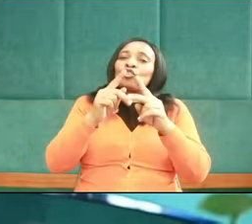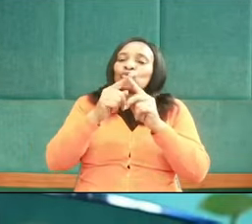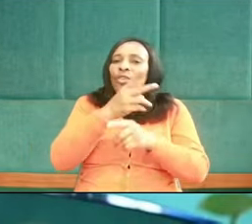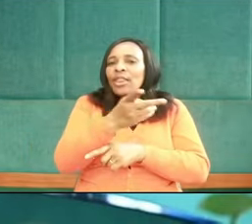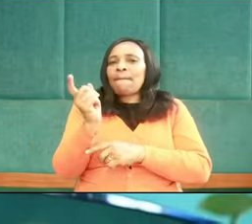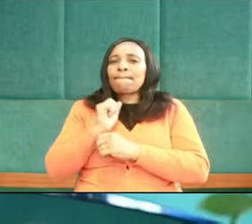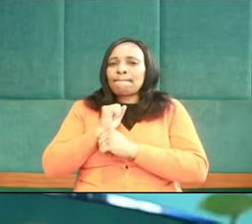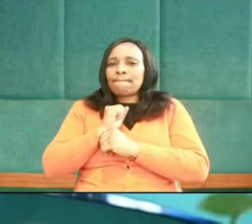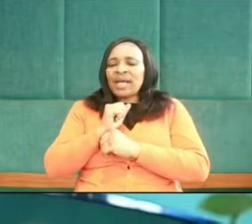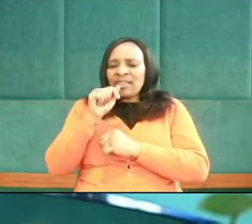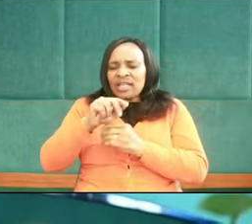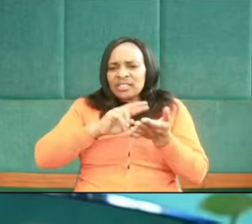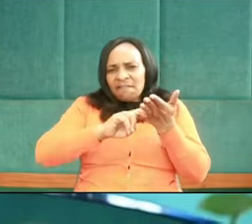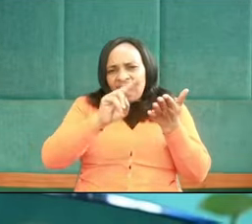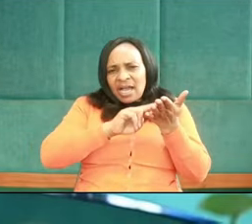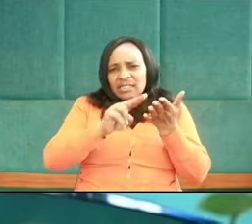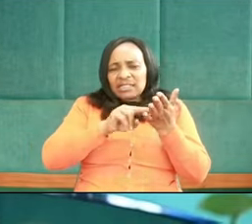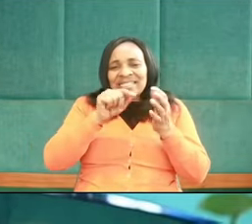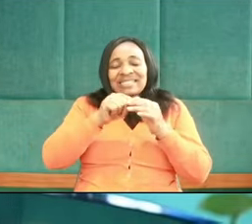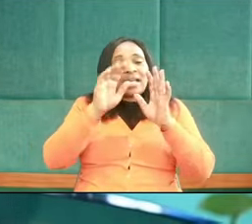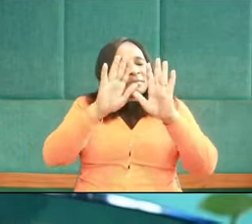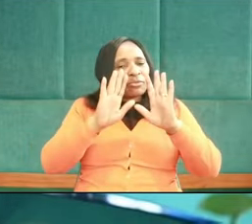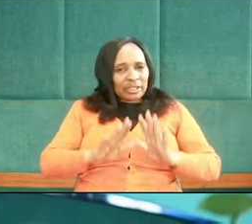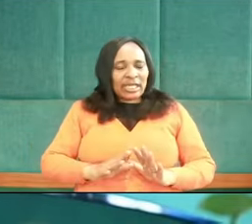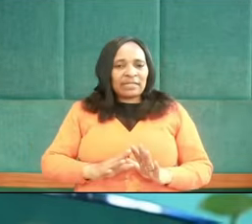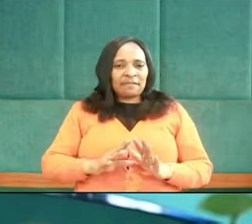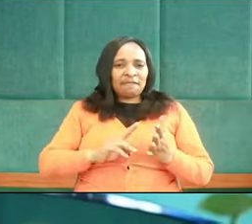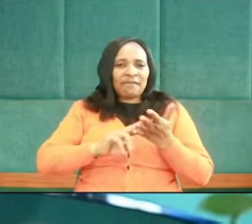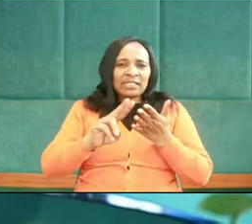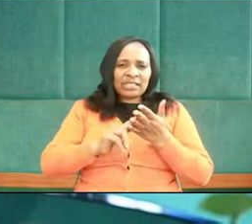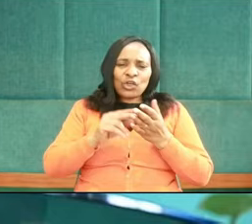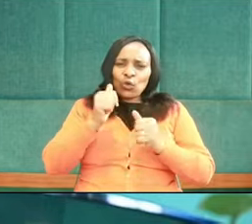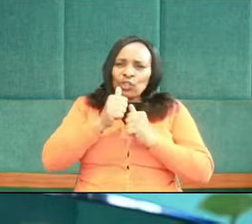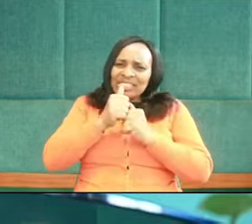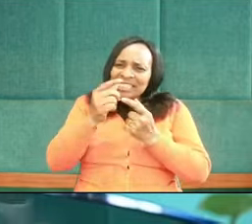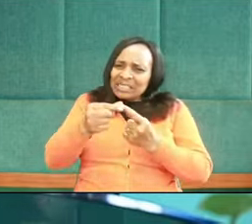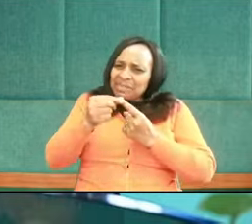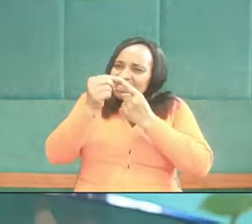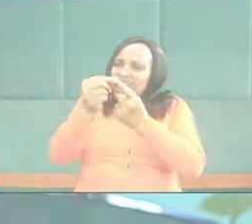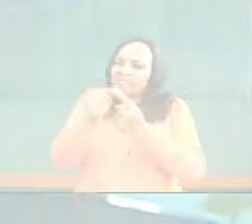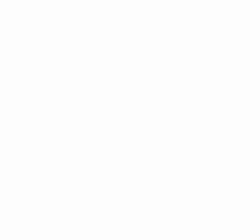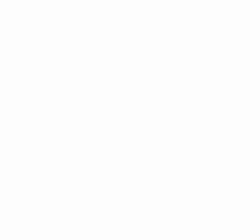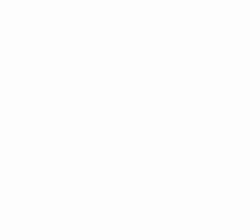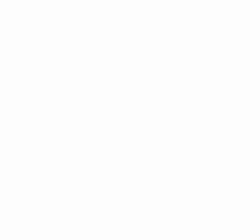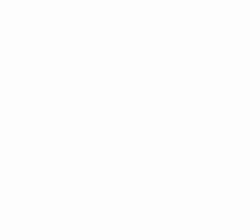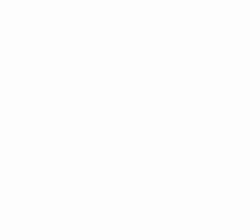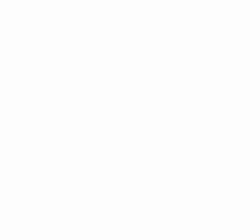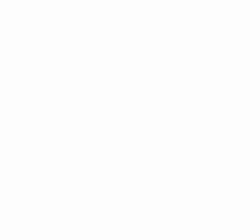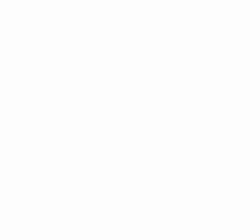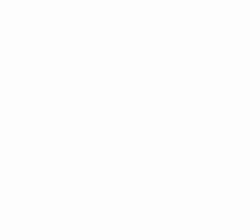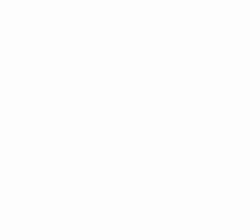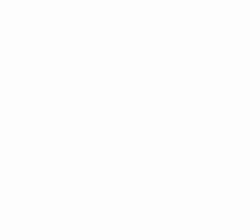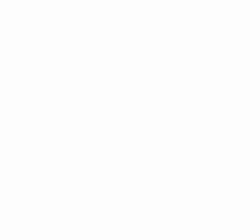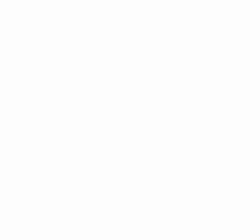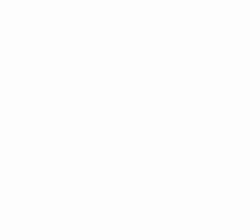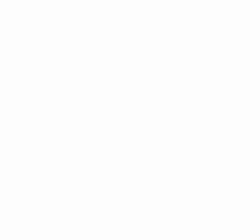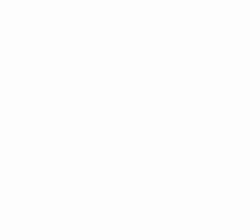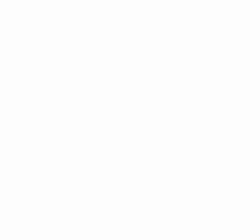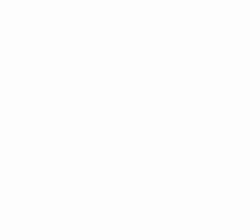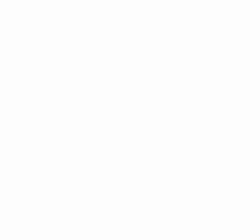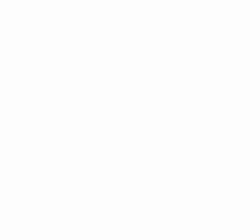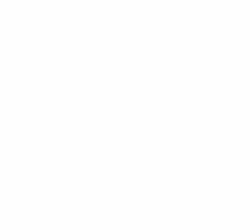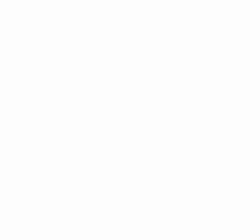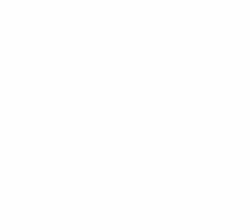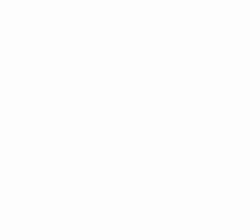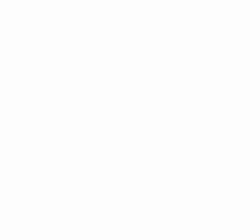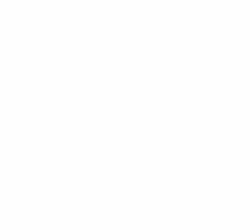this text is a major text. It is so significant that according to G.L. Robesie, this